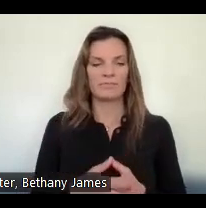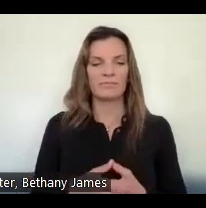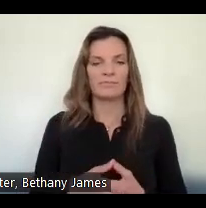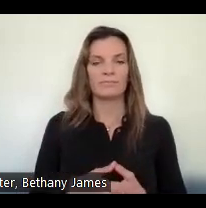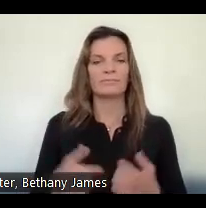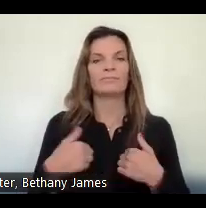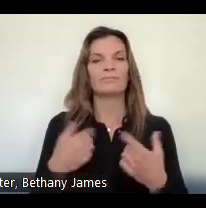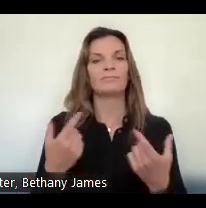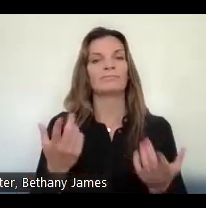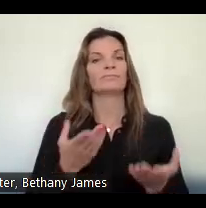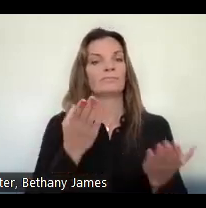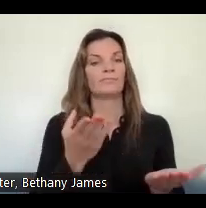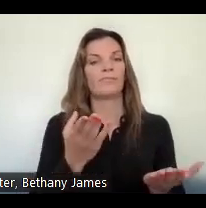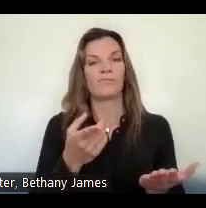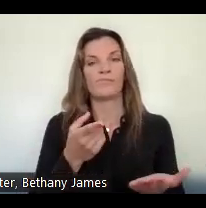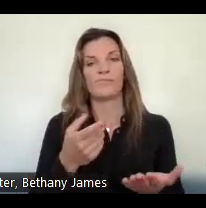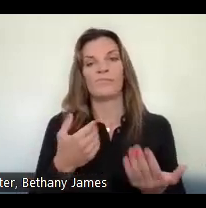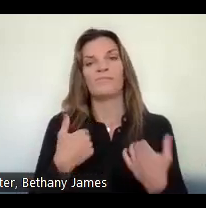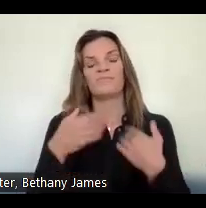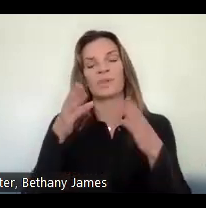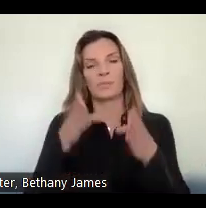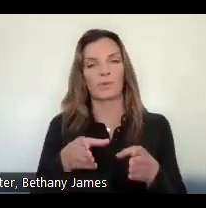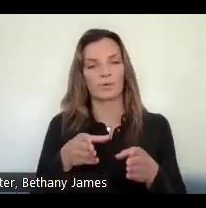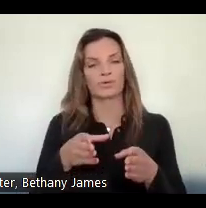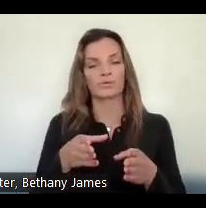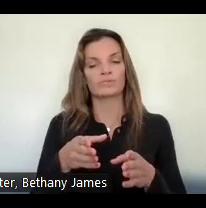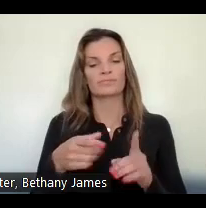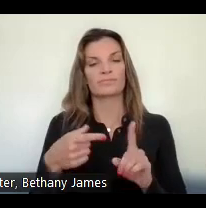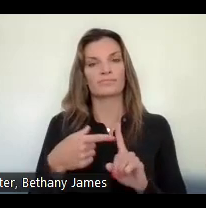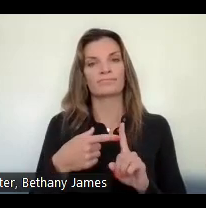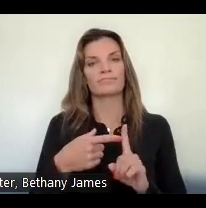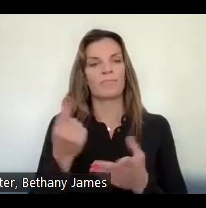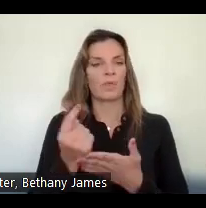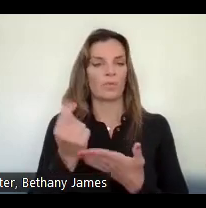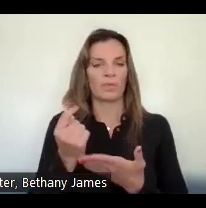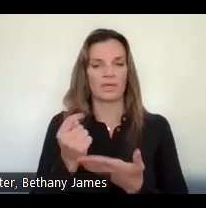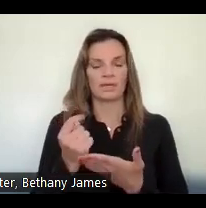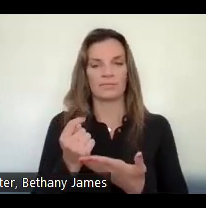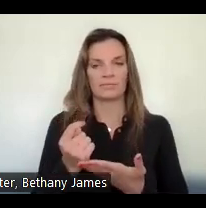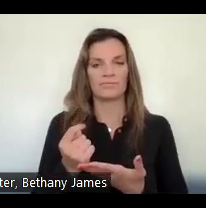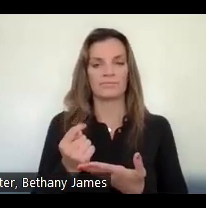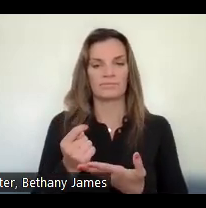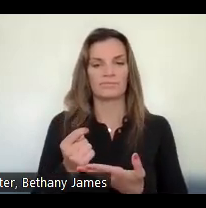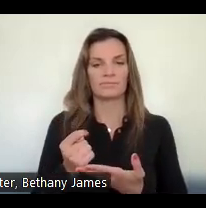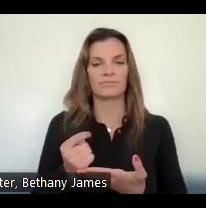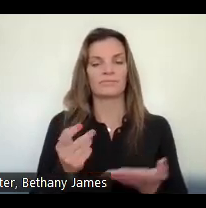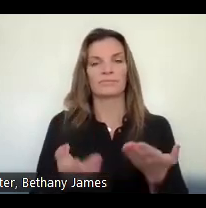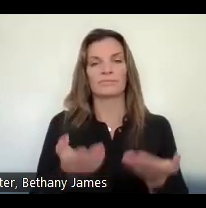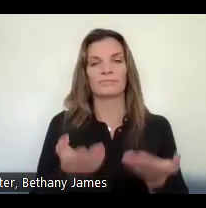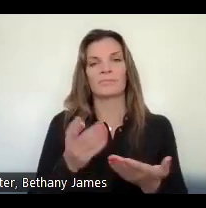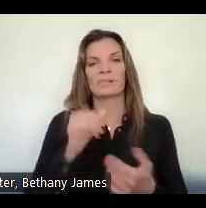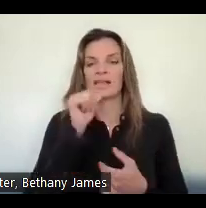do suggest is getting that individual, if at all possible, into therapy. Maybe it is not just saying they are